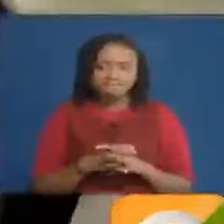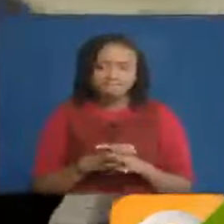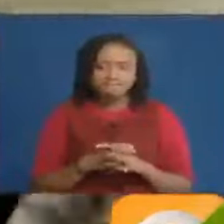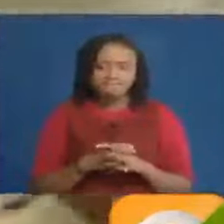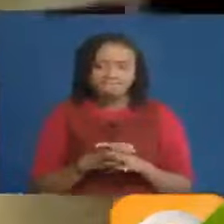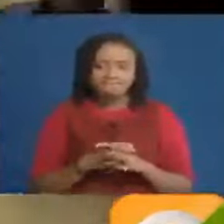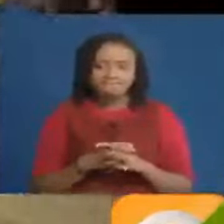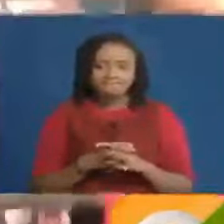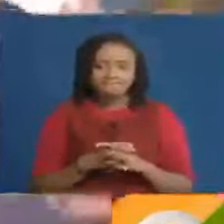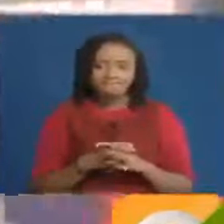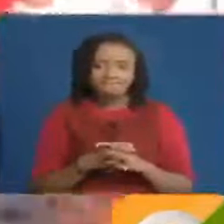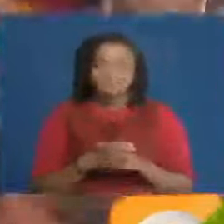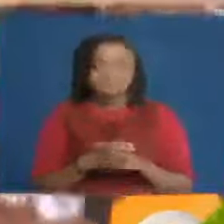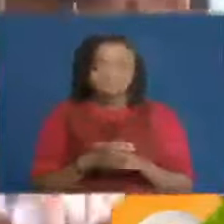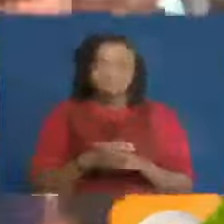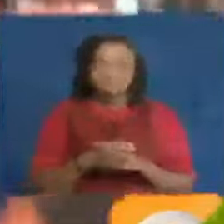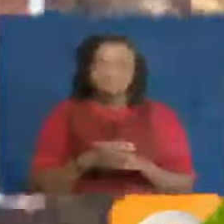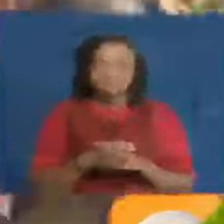trial time for the government.